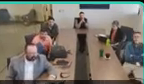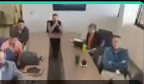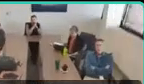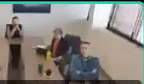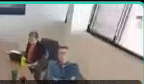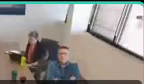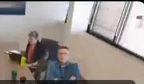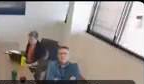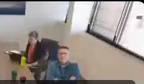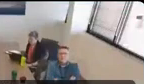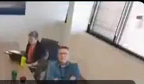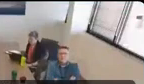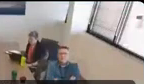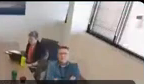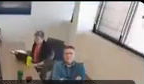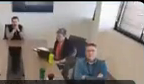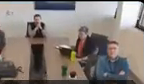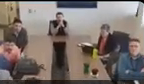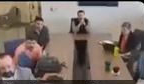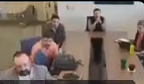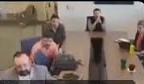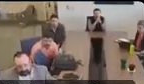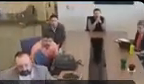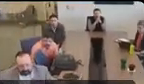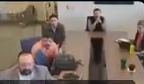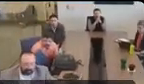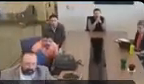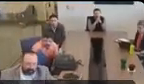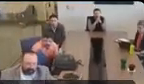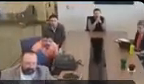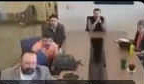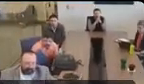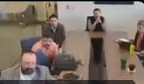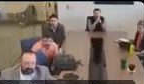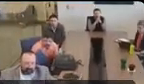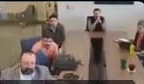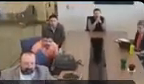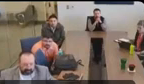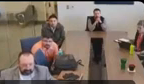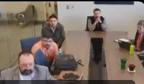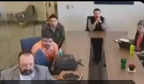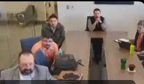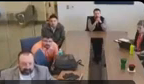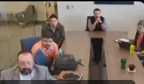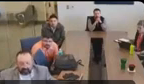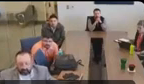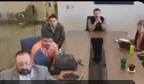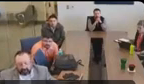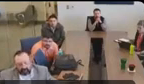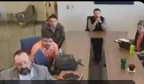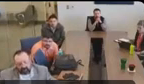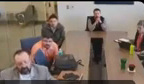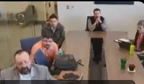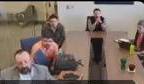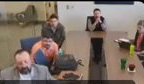So in order to better compare costs to some of these other state park systems, we went and made mock reservations at some of their